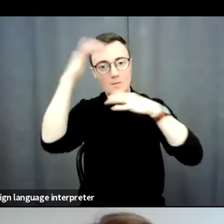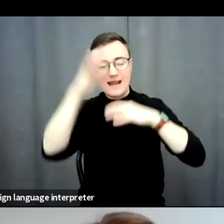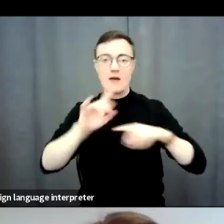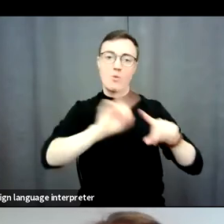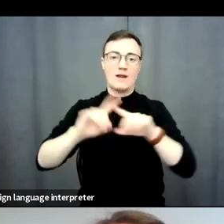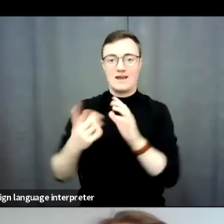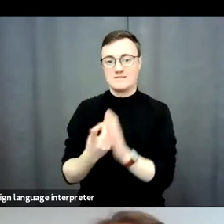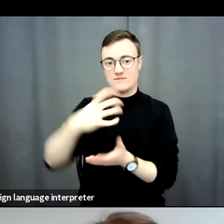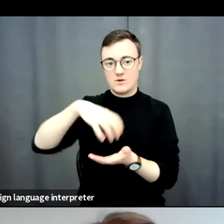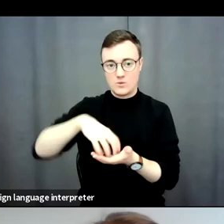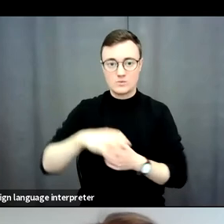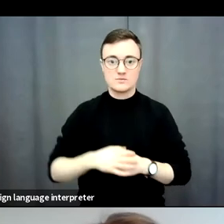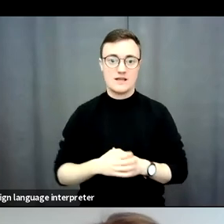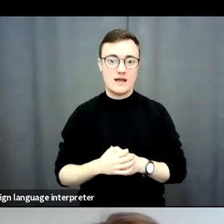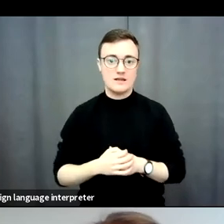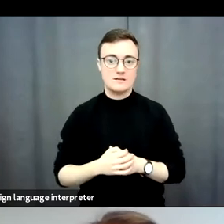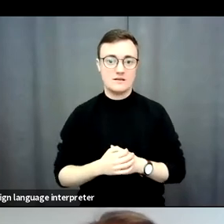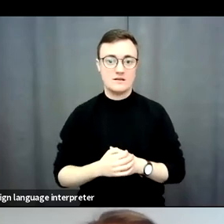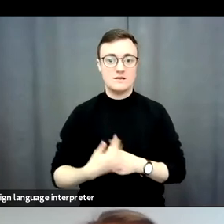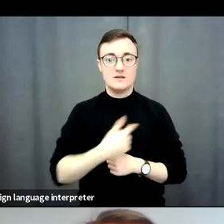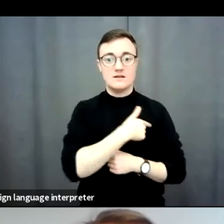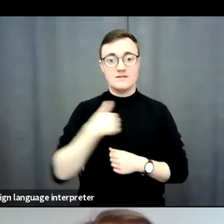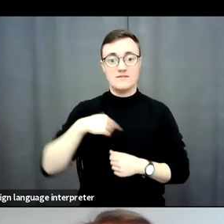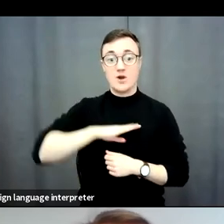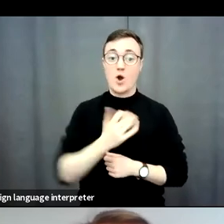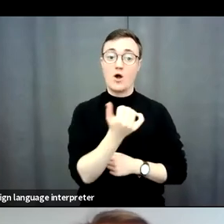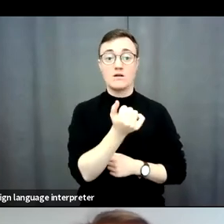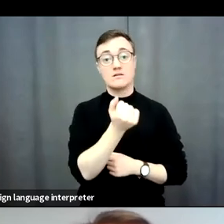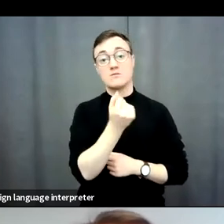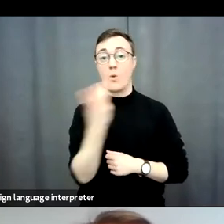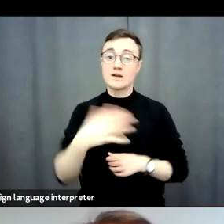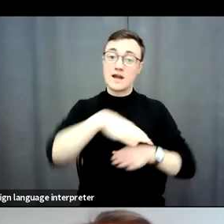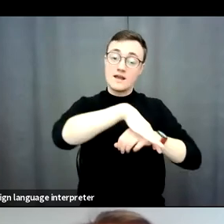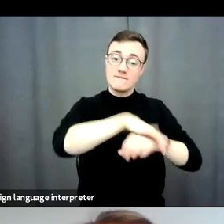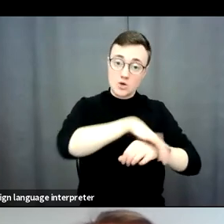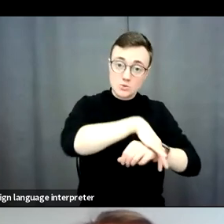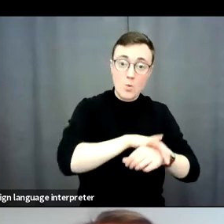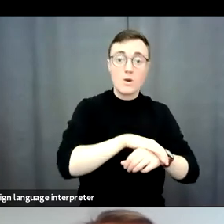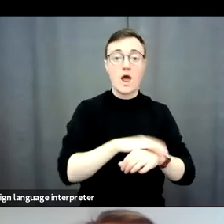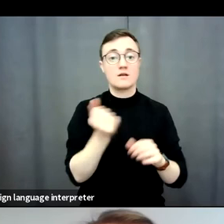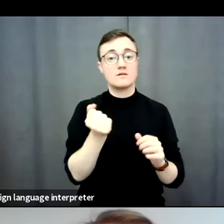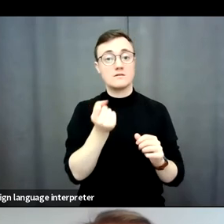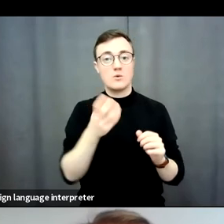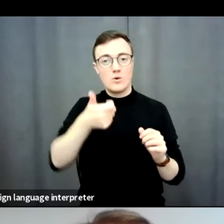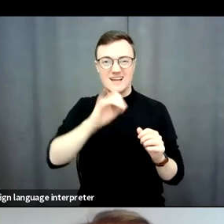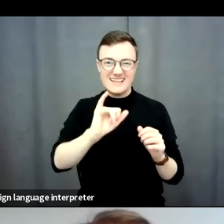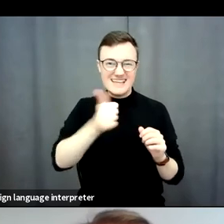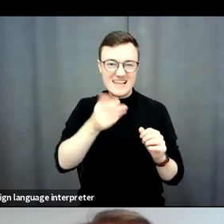situations. We have Lillian Ole, which is in kindergarten, and Hugo and Iben, which is in